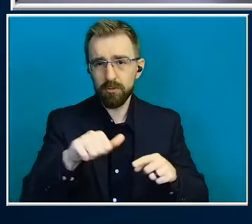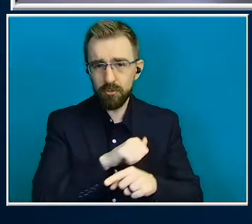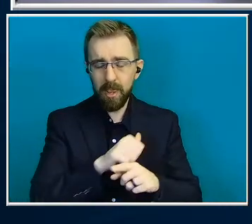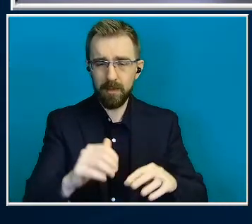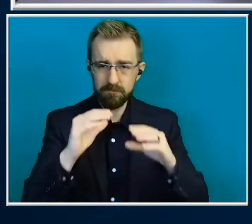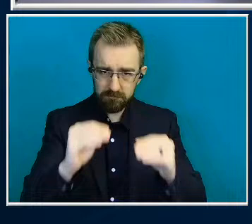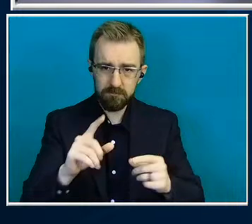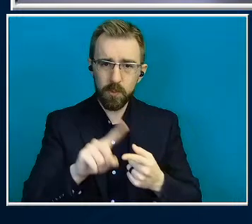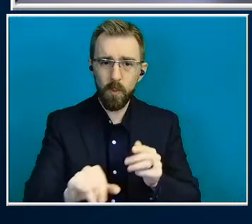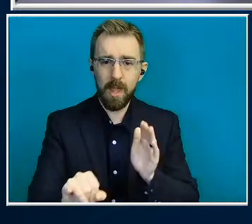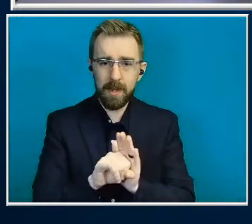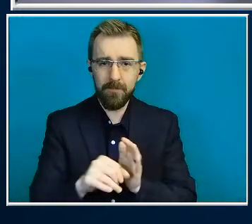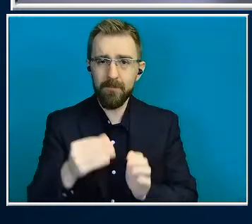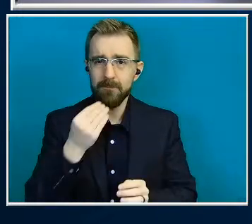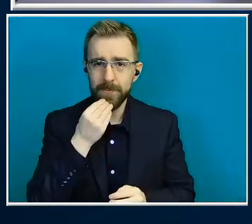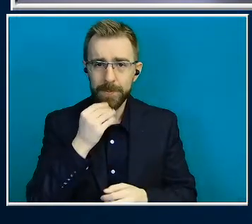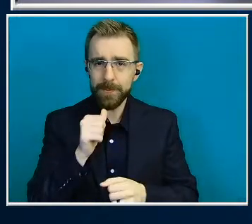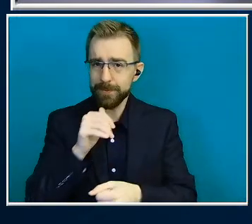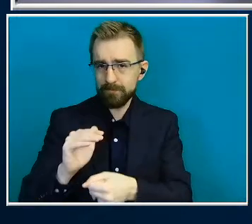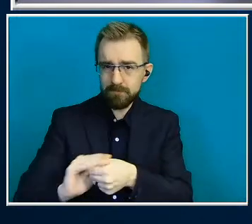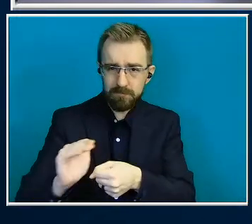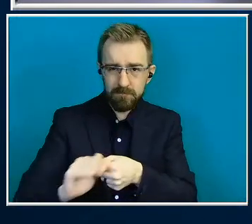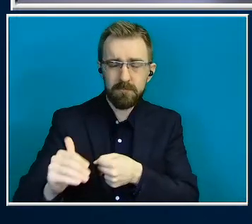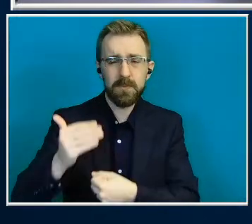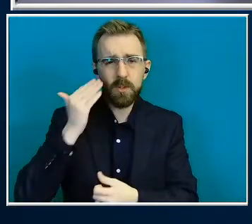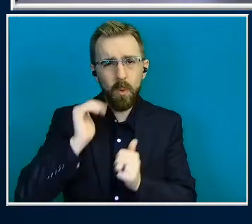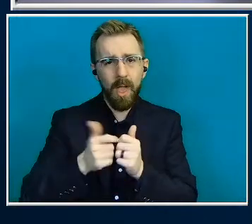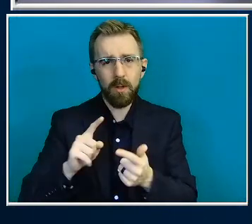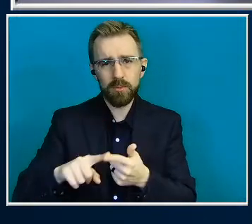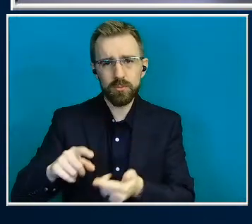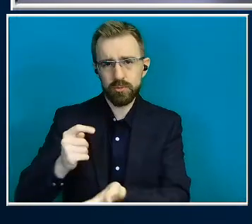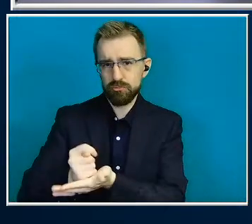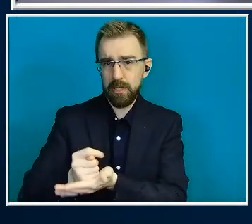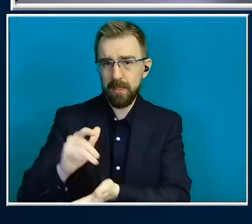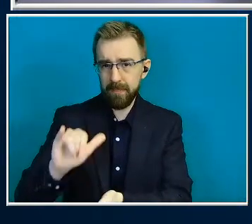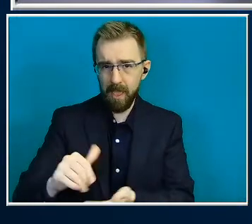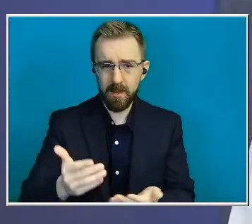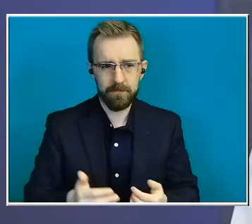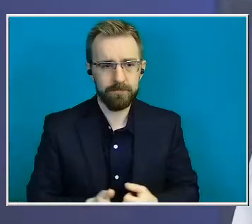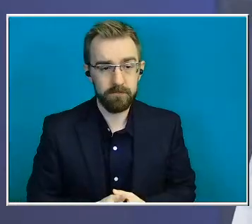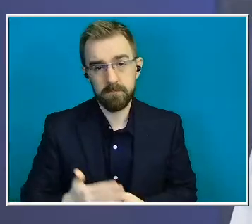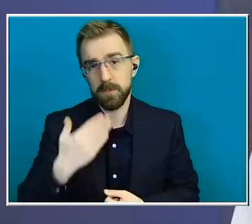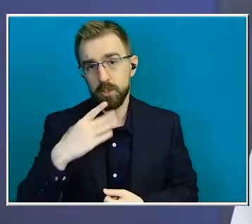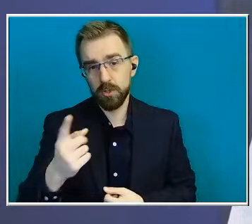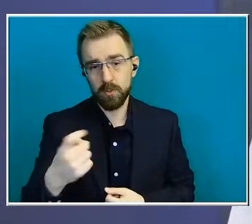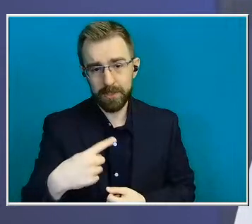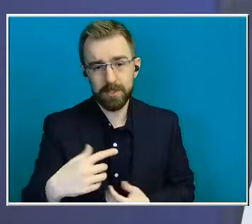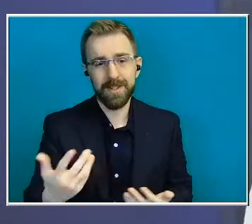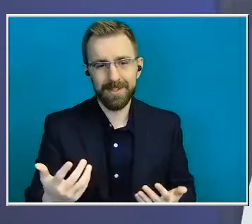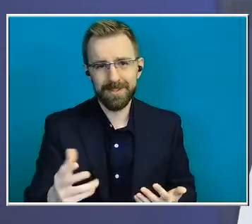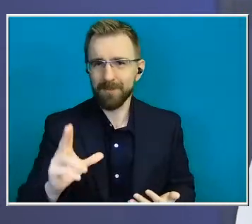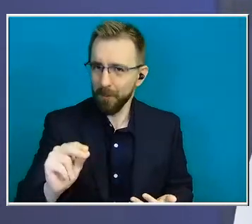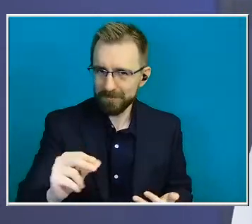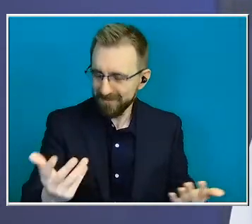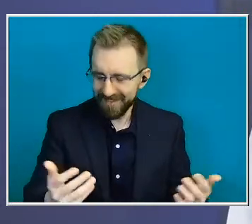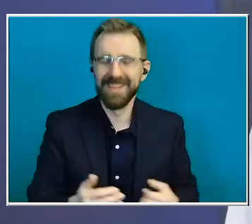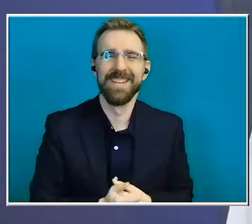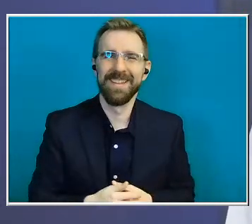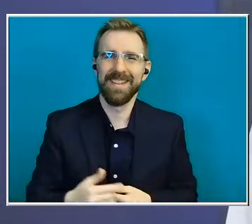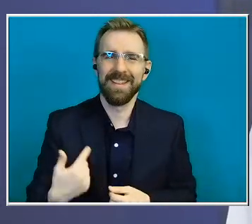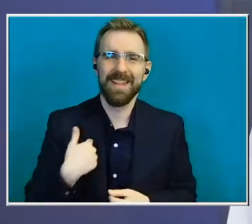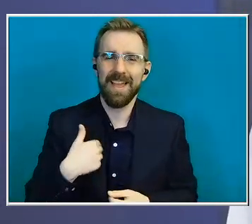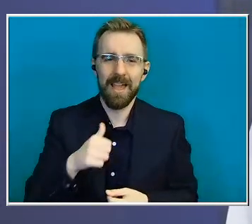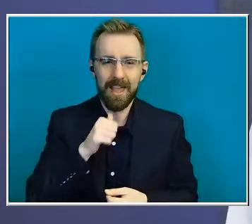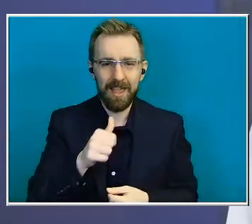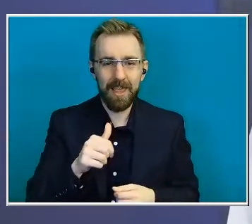food insecurity and knowing how to treat that? That's a great question. So, no, I wasn't when I was, but we're doing it now. And